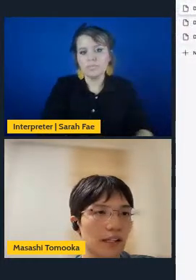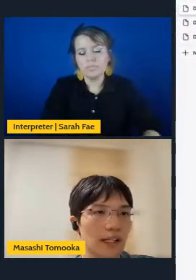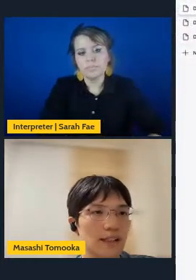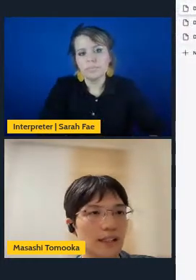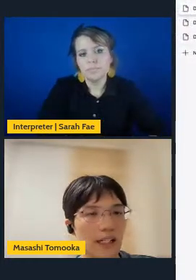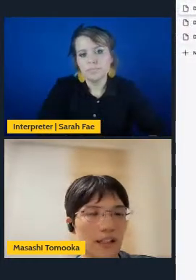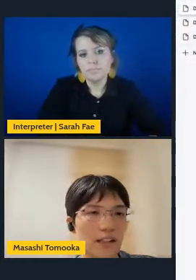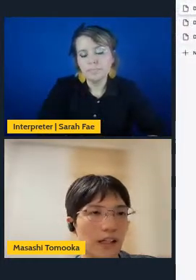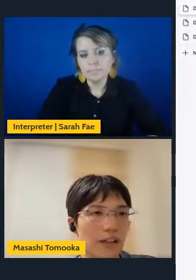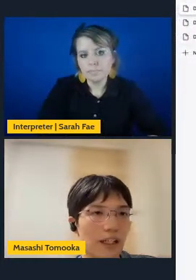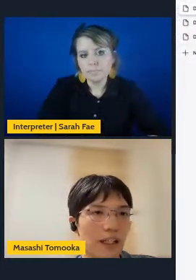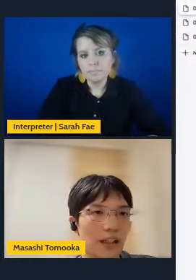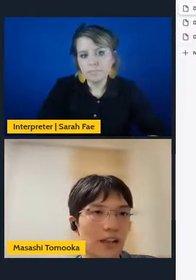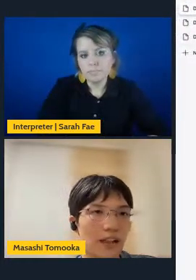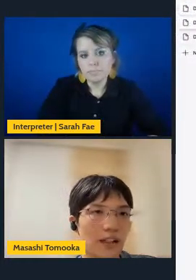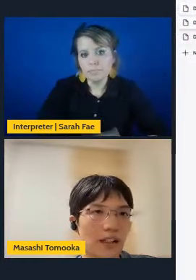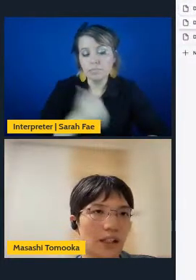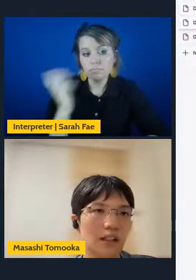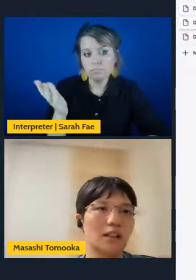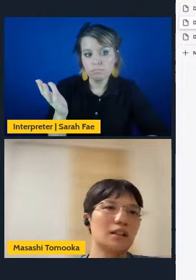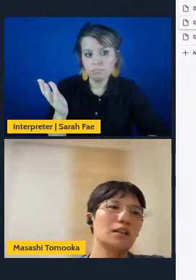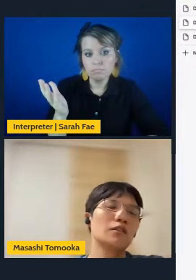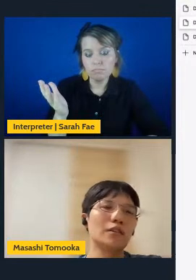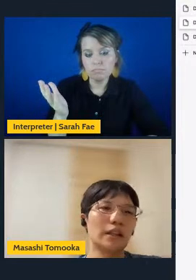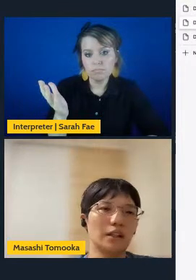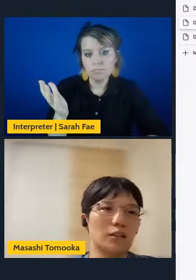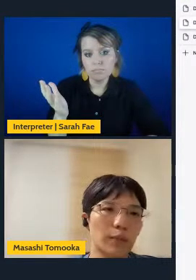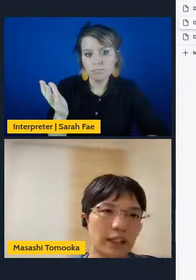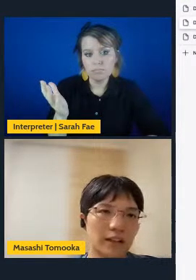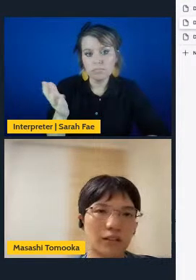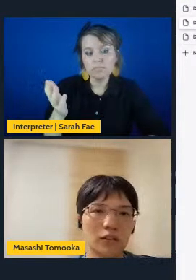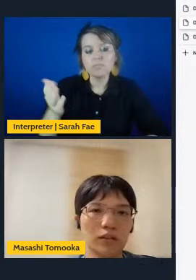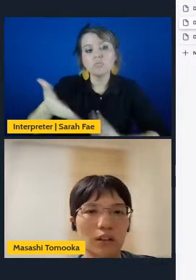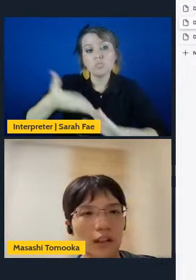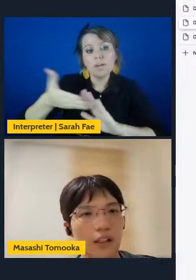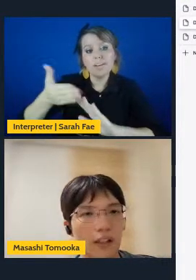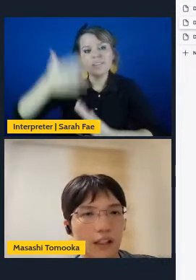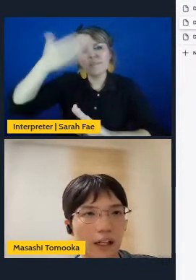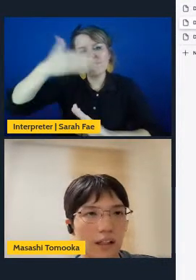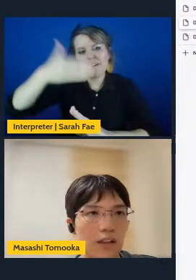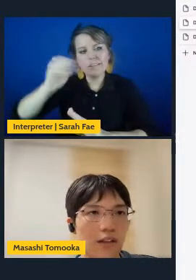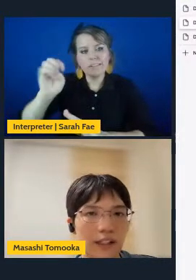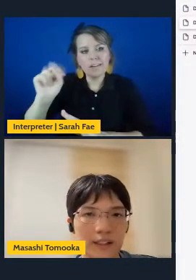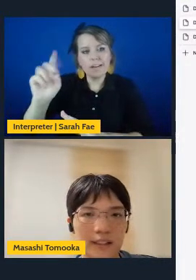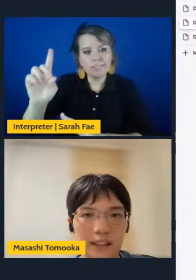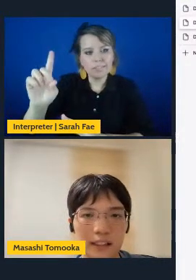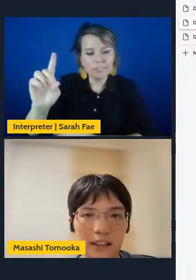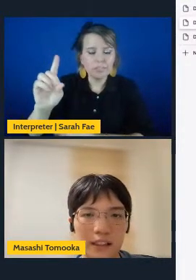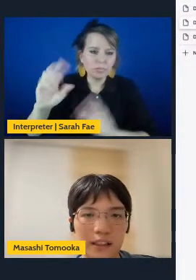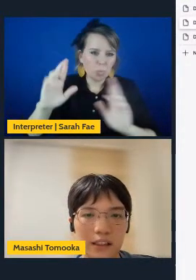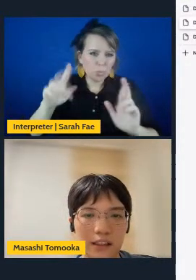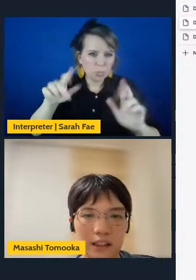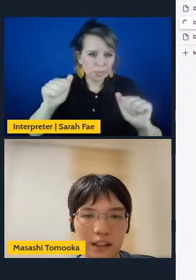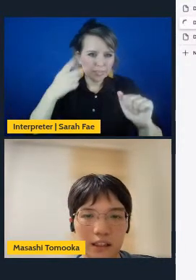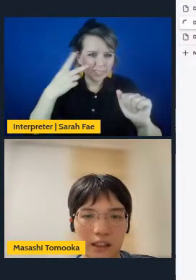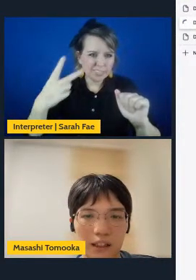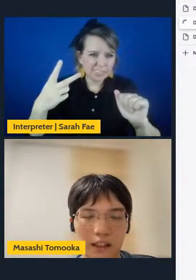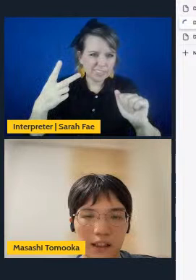So here is the actual running the front end of pattern 2. And you can